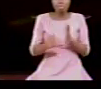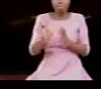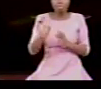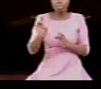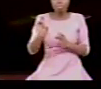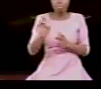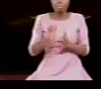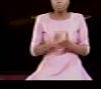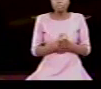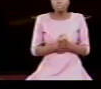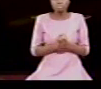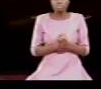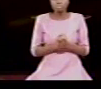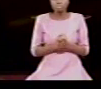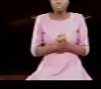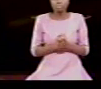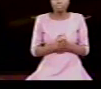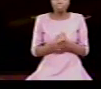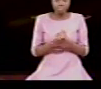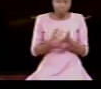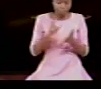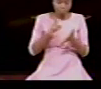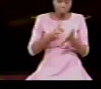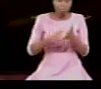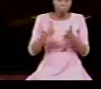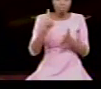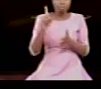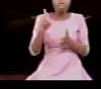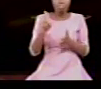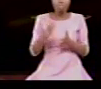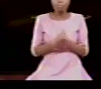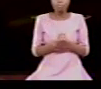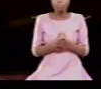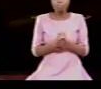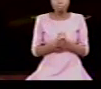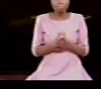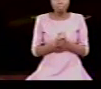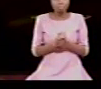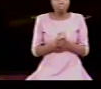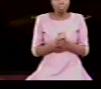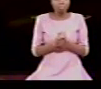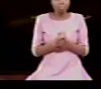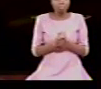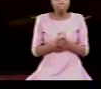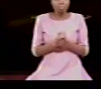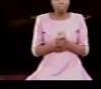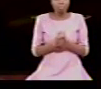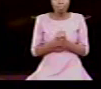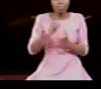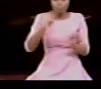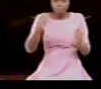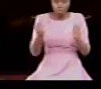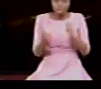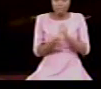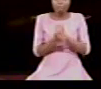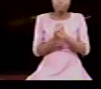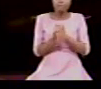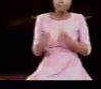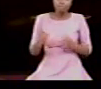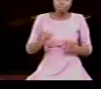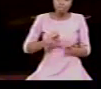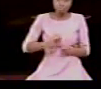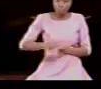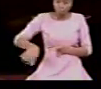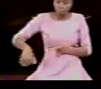2 Corinthians 8, read from verse 1. Transformed sower,